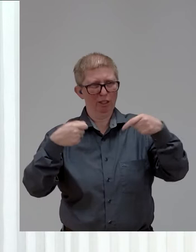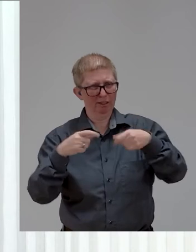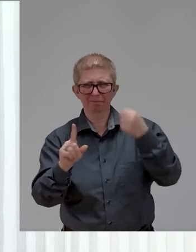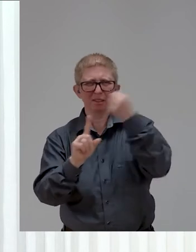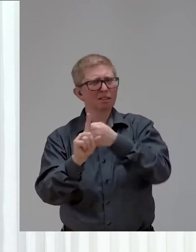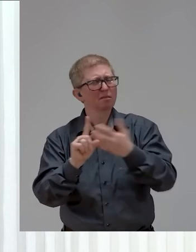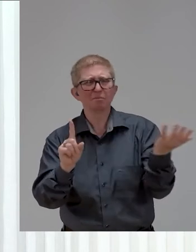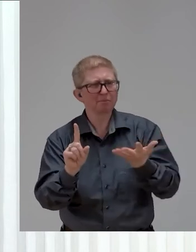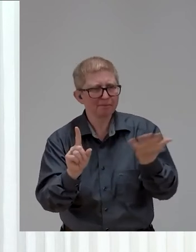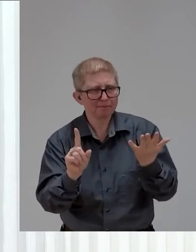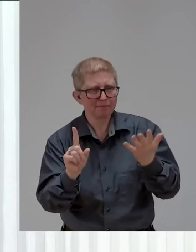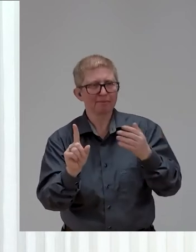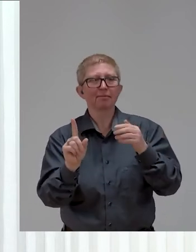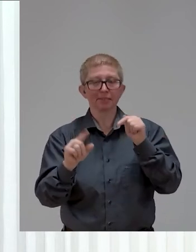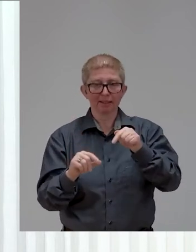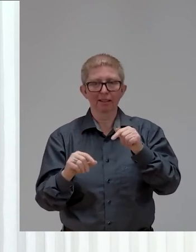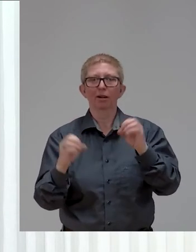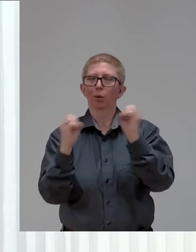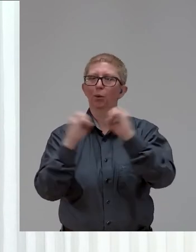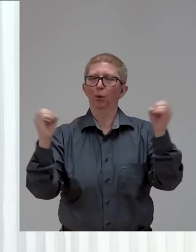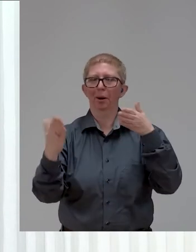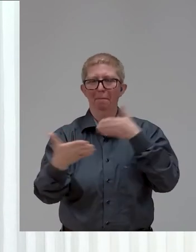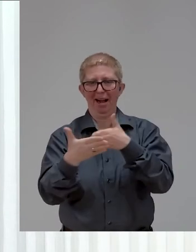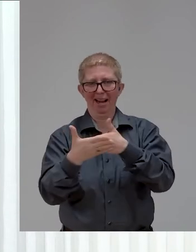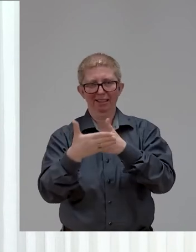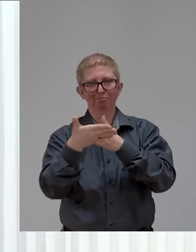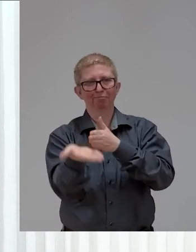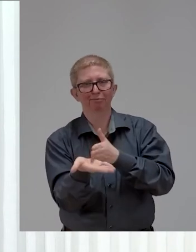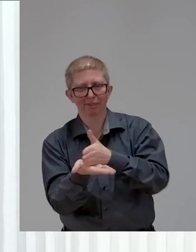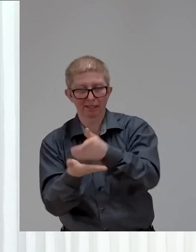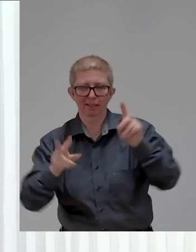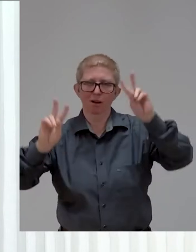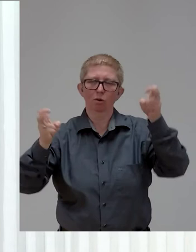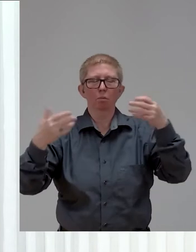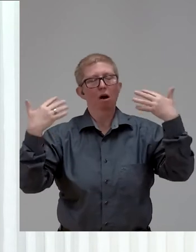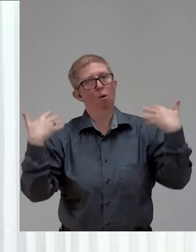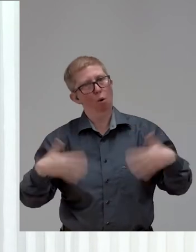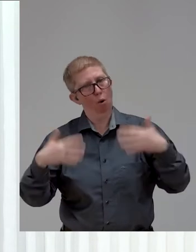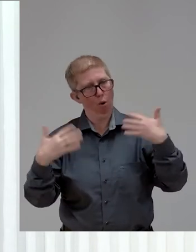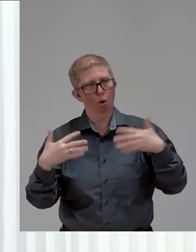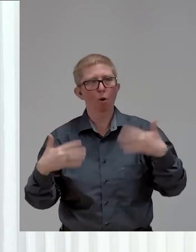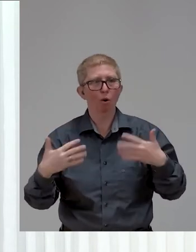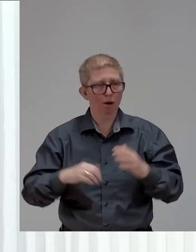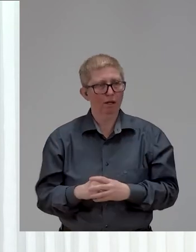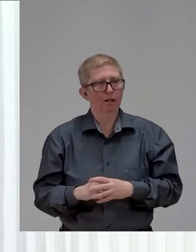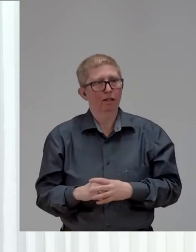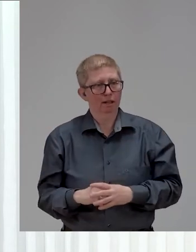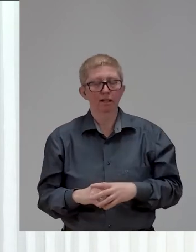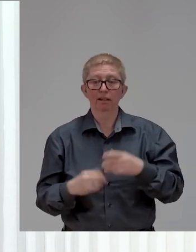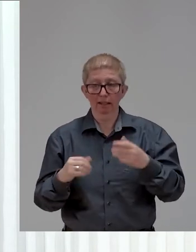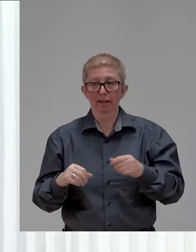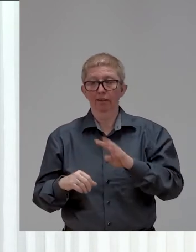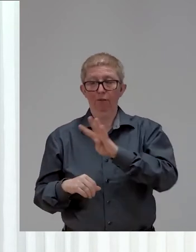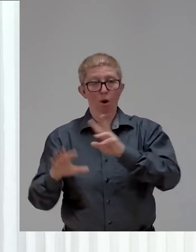needed. By bringing together partners from 184 countries and serving as a global forum for cooperation and